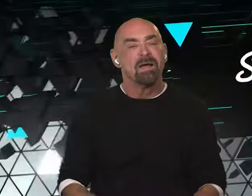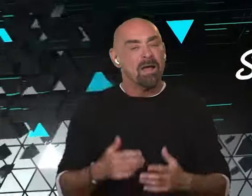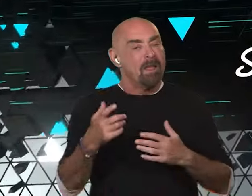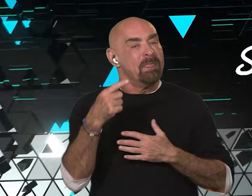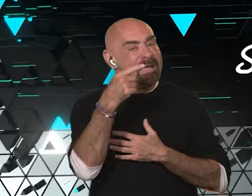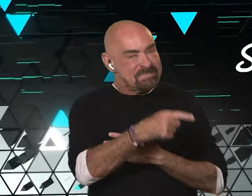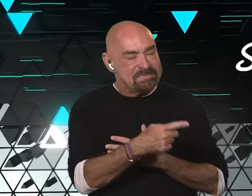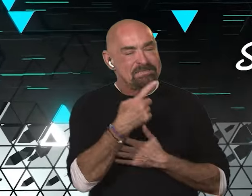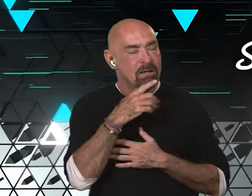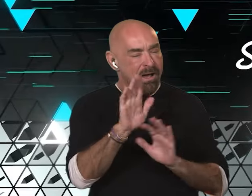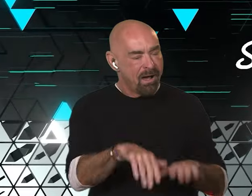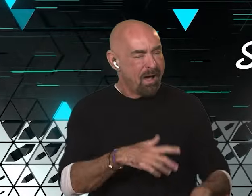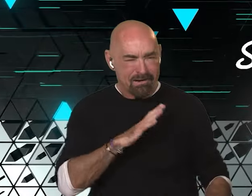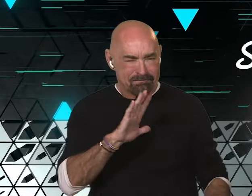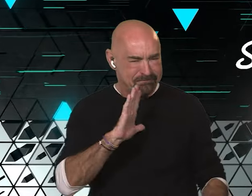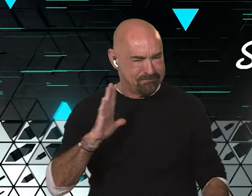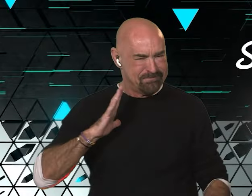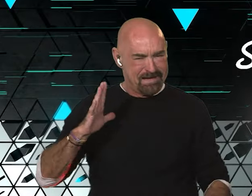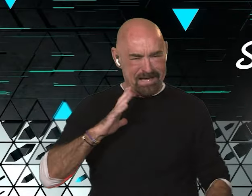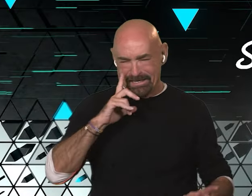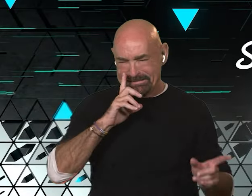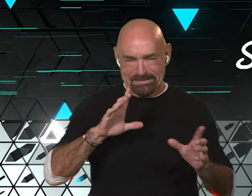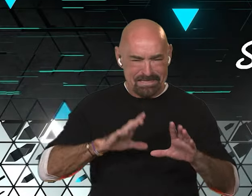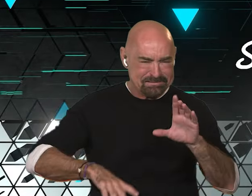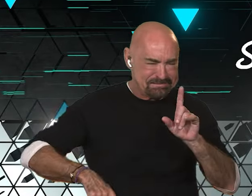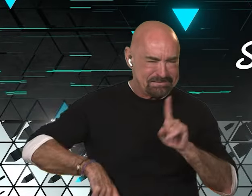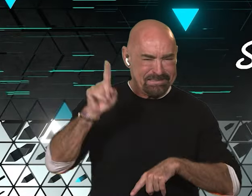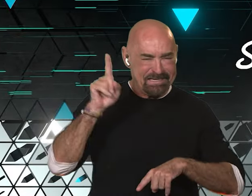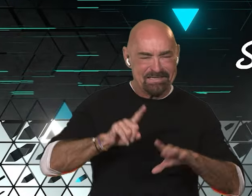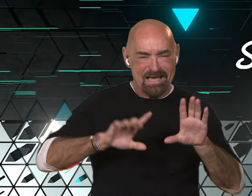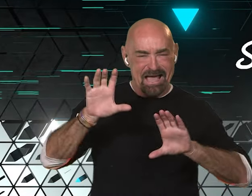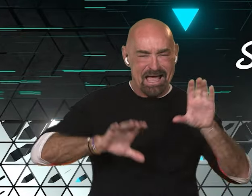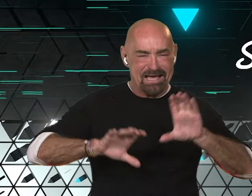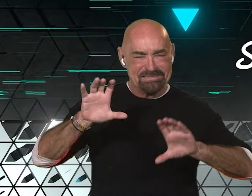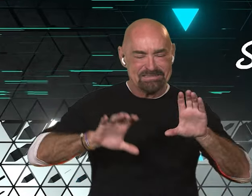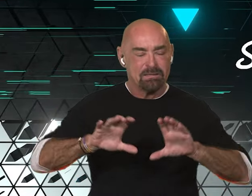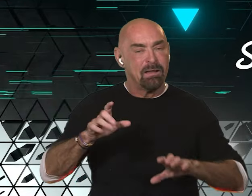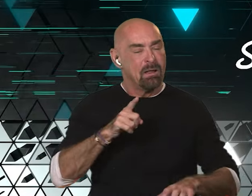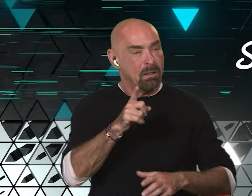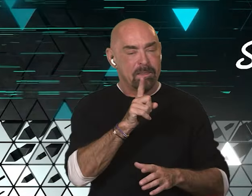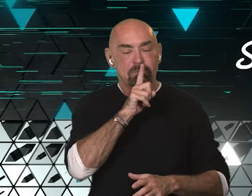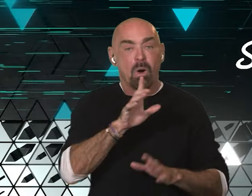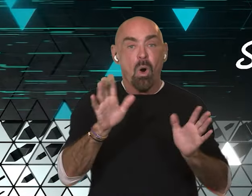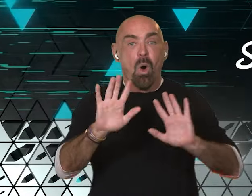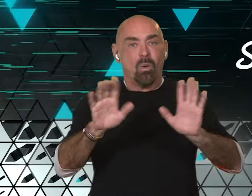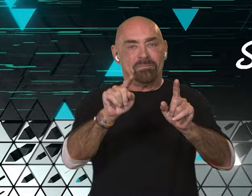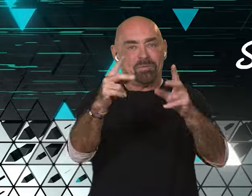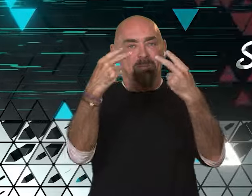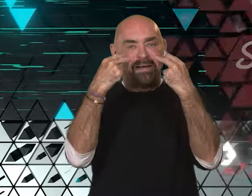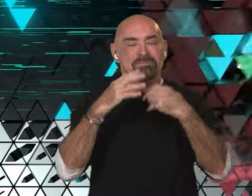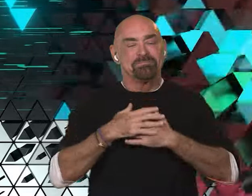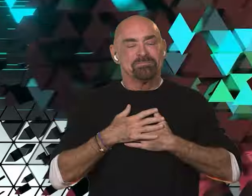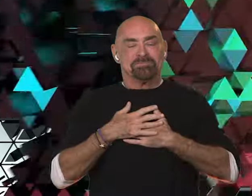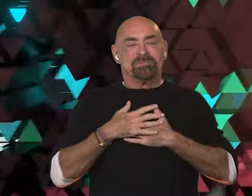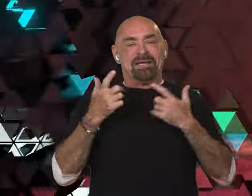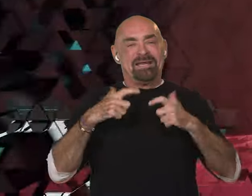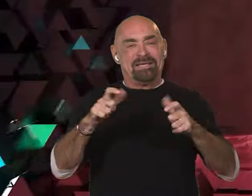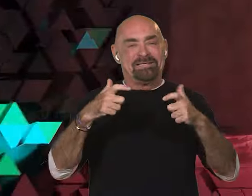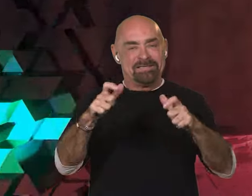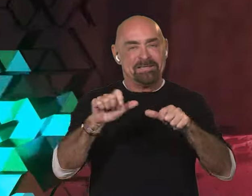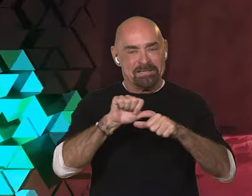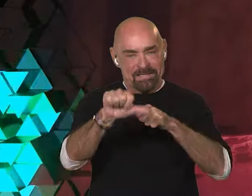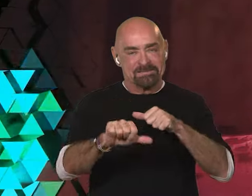And then she says, I'll be fine. You've seen how much ass I can kick. Ah, damn! That's so true. Oh, you're back!